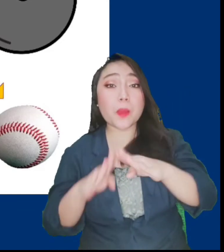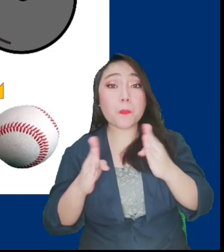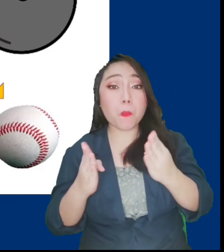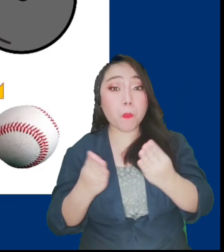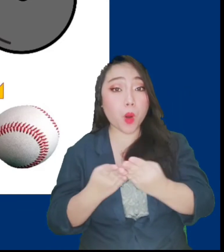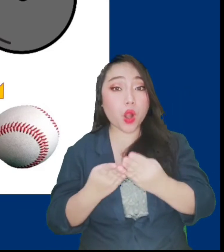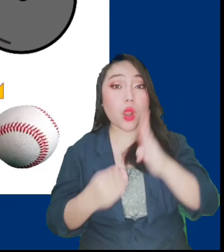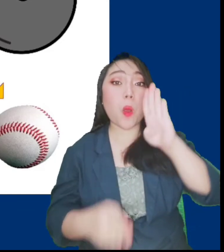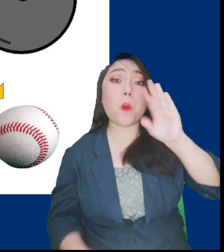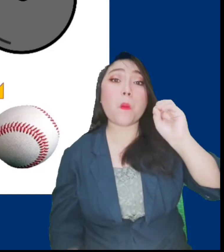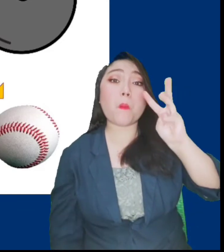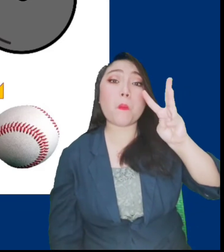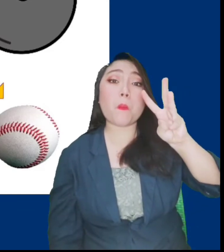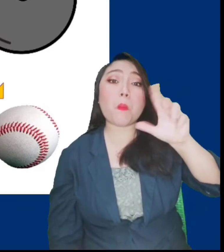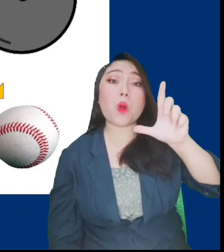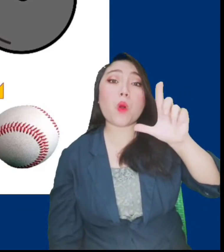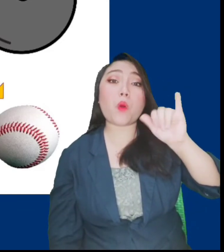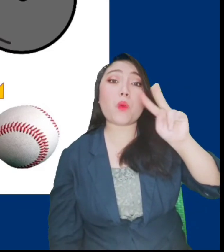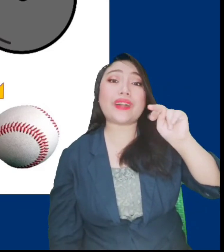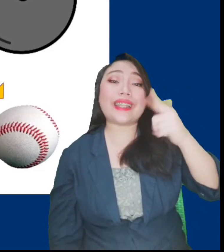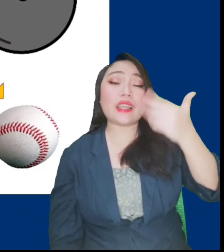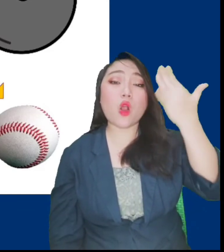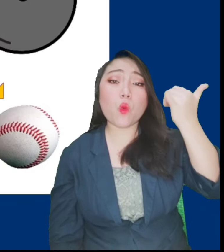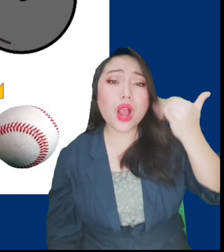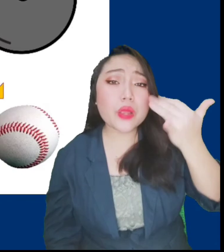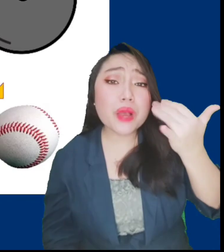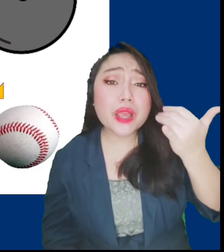than the baseball.